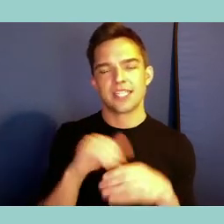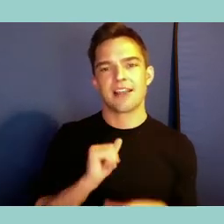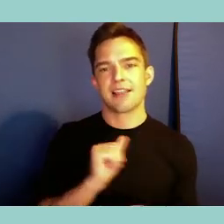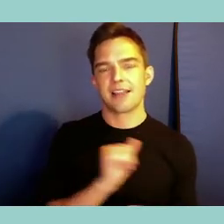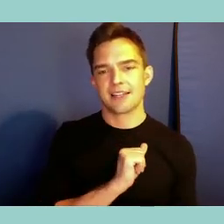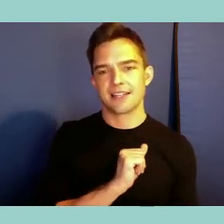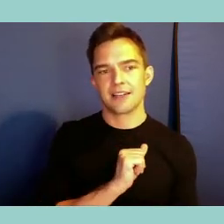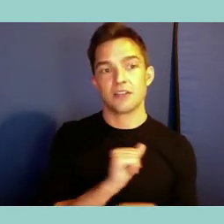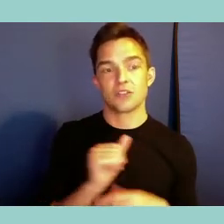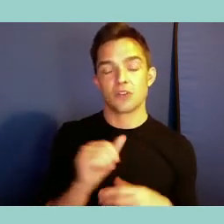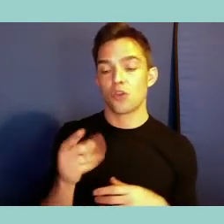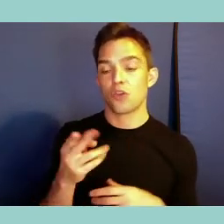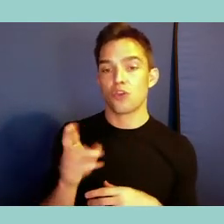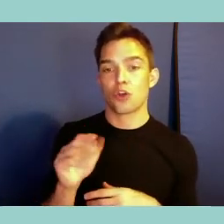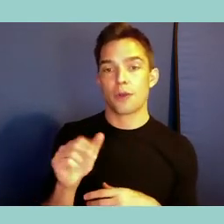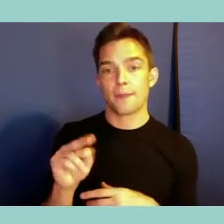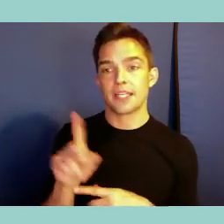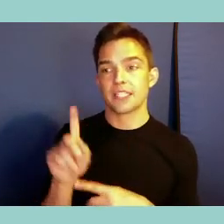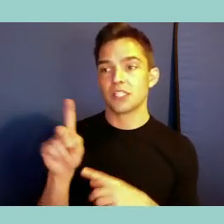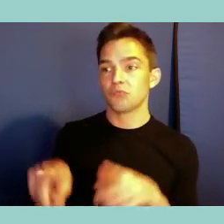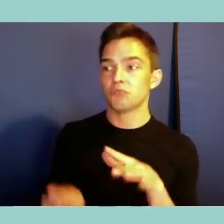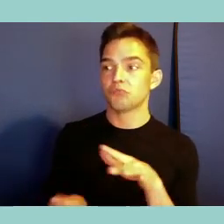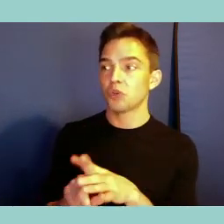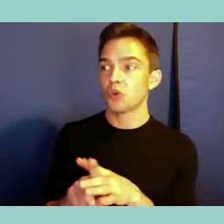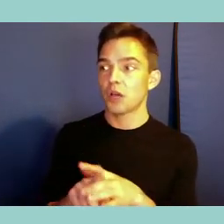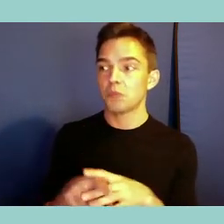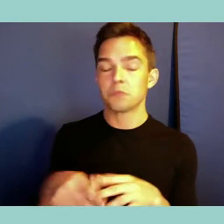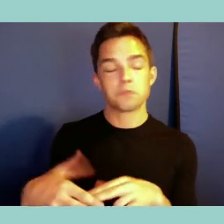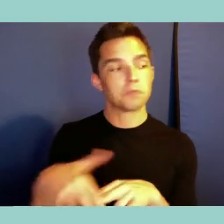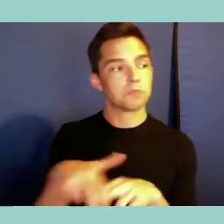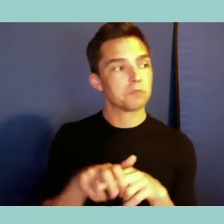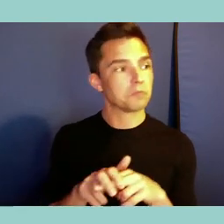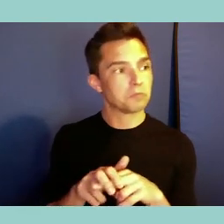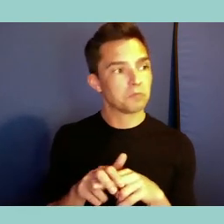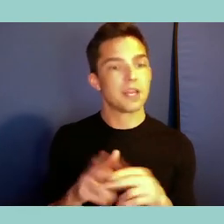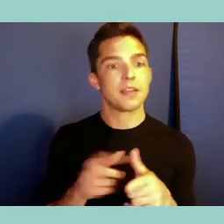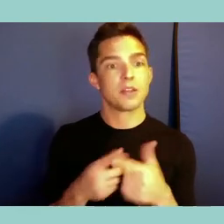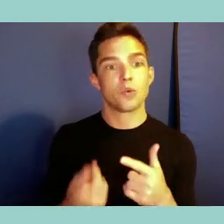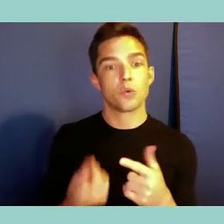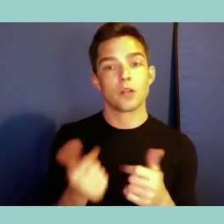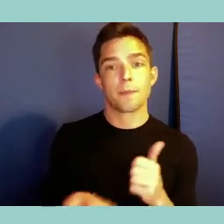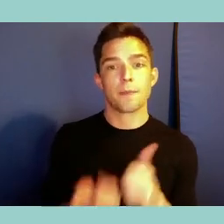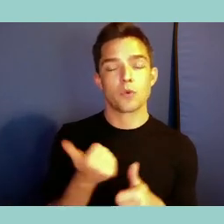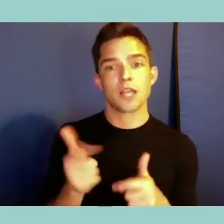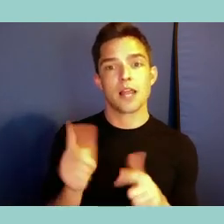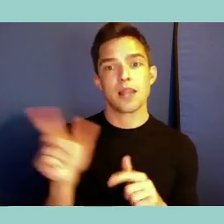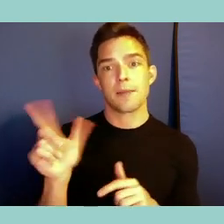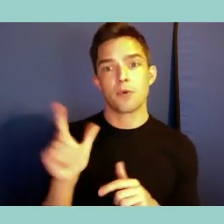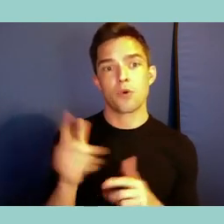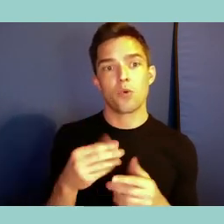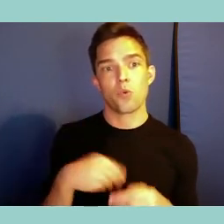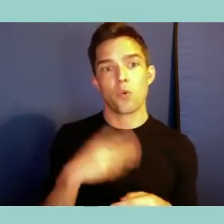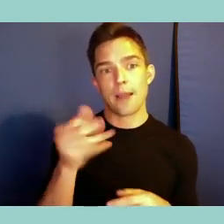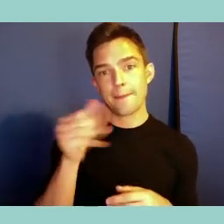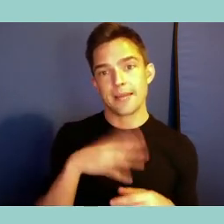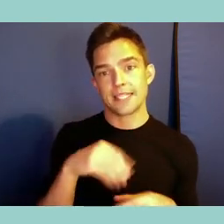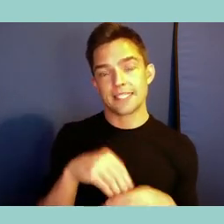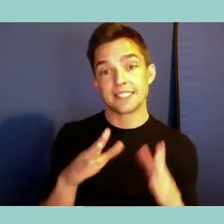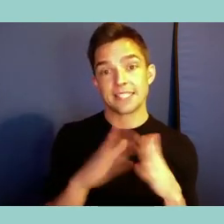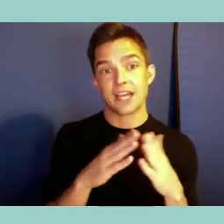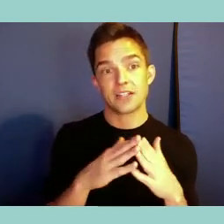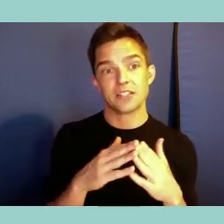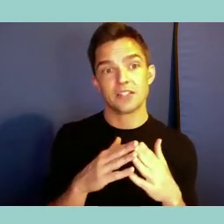So Thurman arrived and sat down, and one of the most liberal white men in town got up and